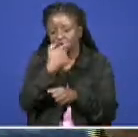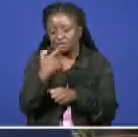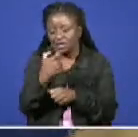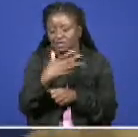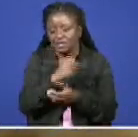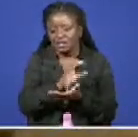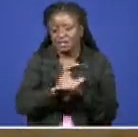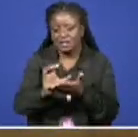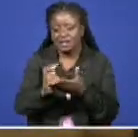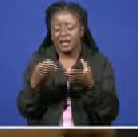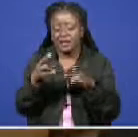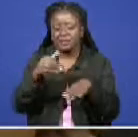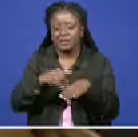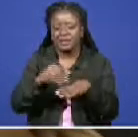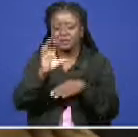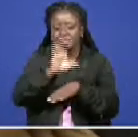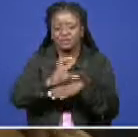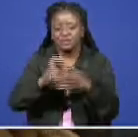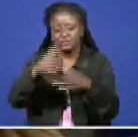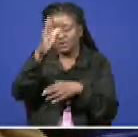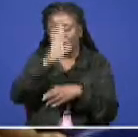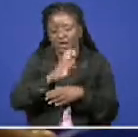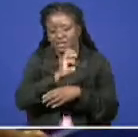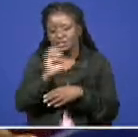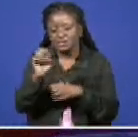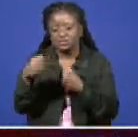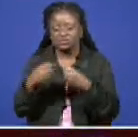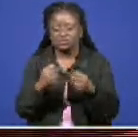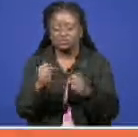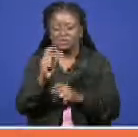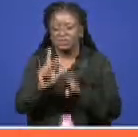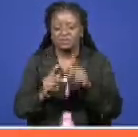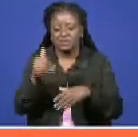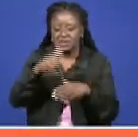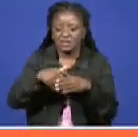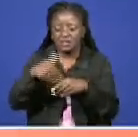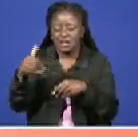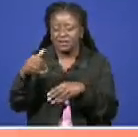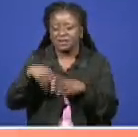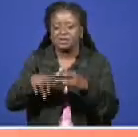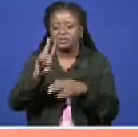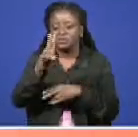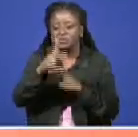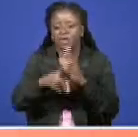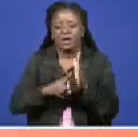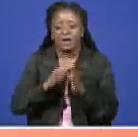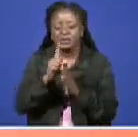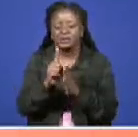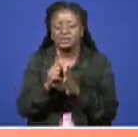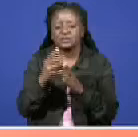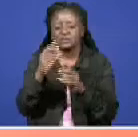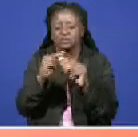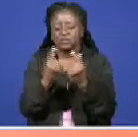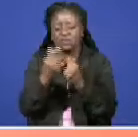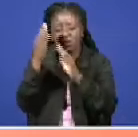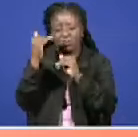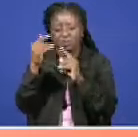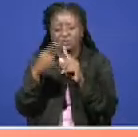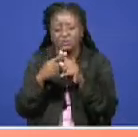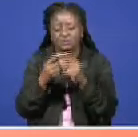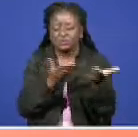place at the Church of God East Street location, and persons are in and out in about 2 hours. The group is hoping to cater to at